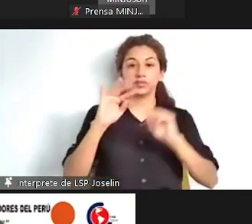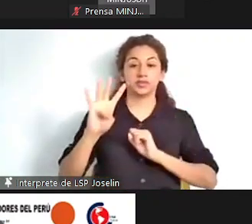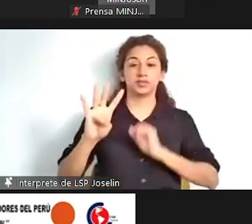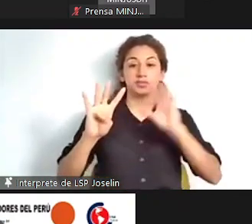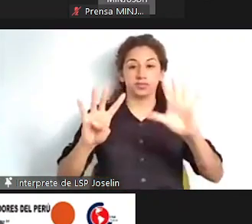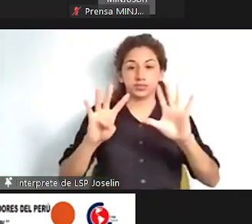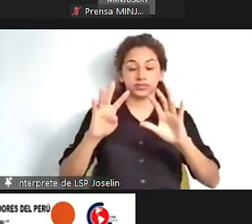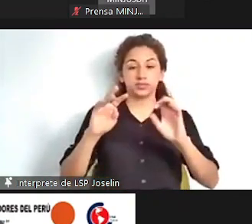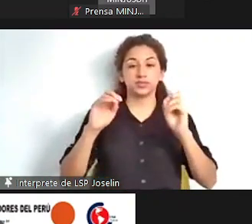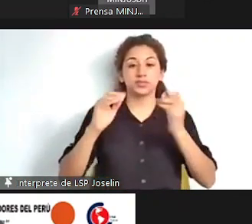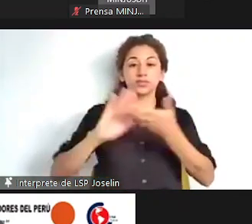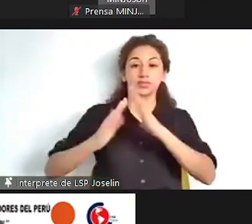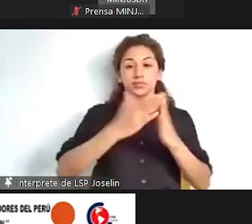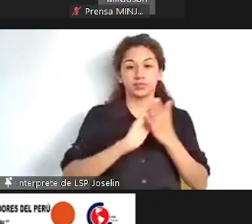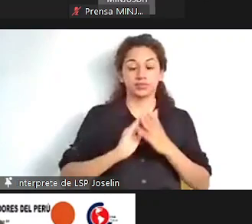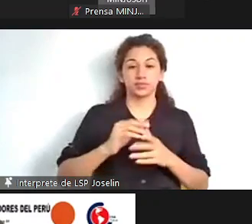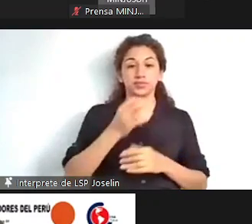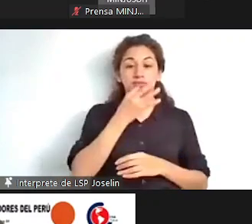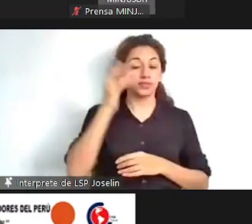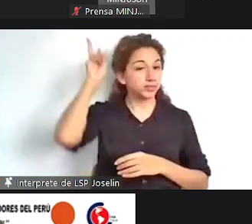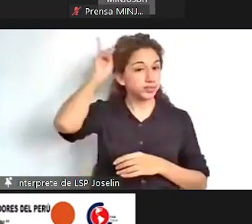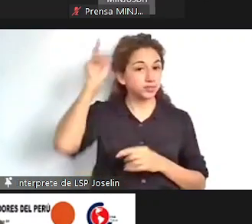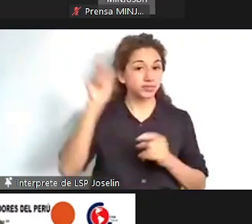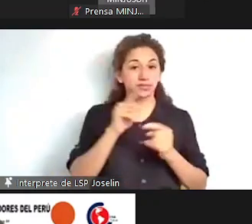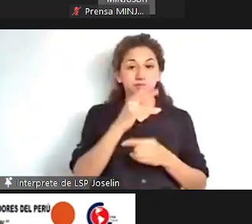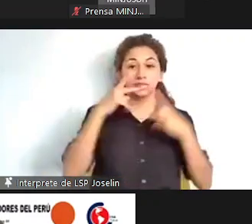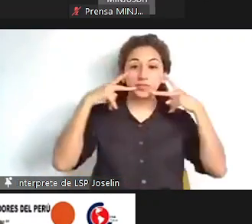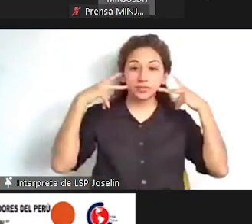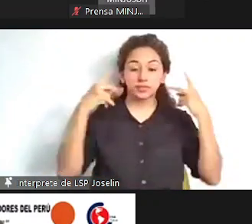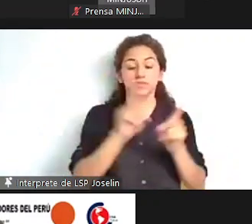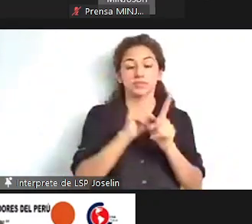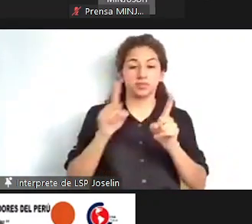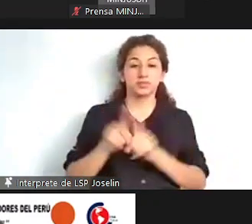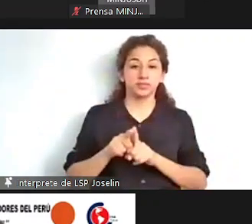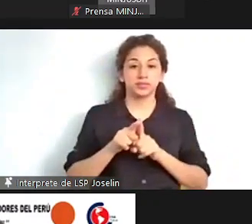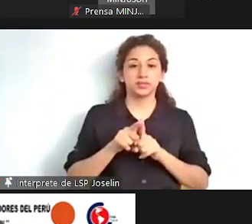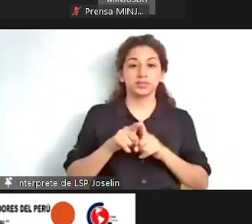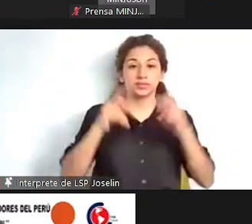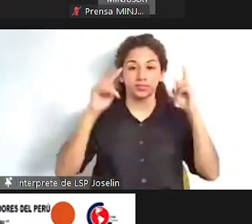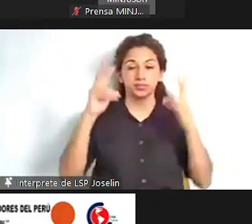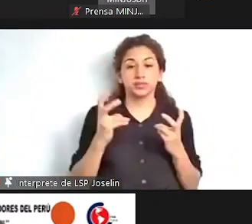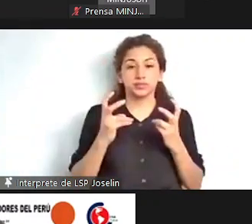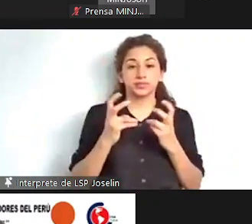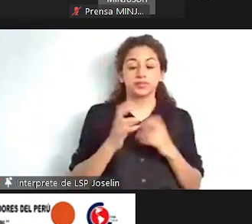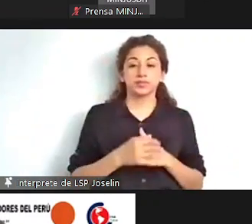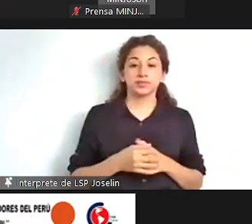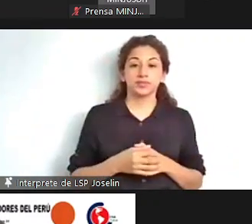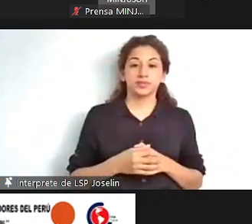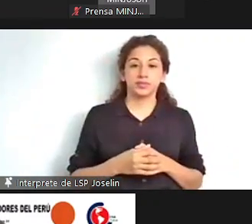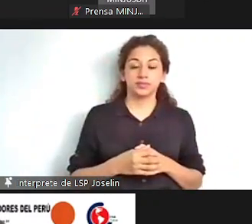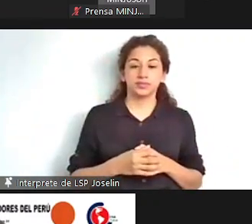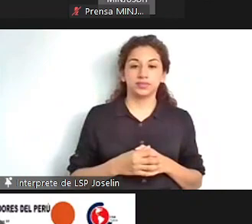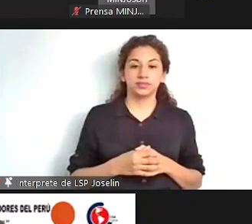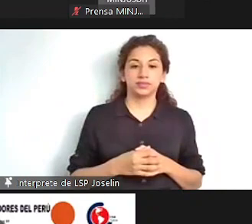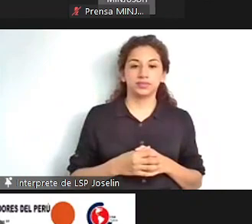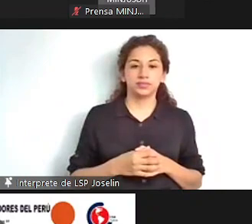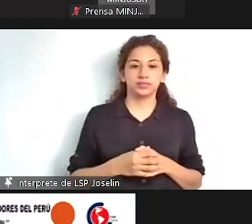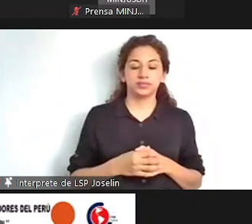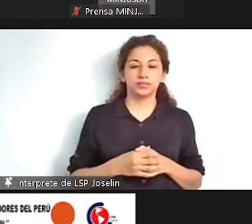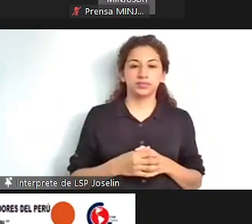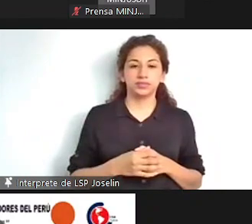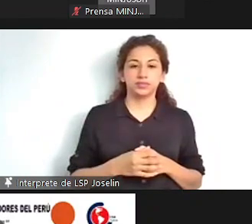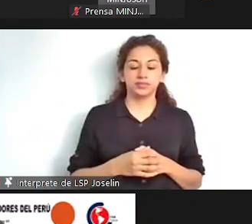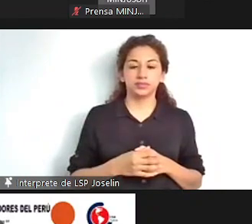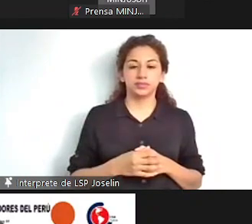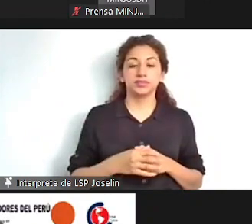productive activities in the context of the country's sustainable development your plan does also propose to raise the minimum